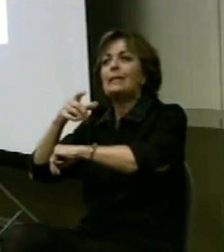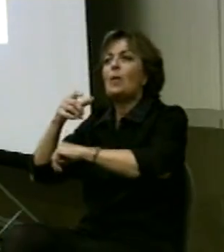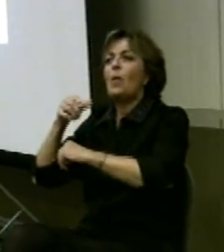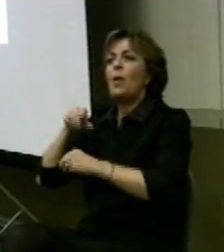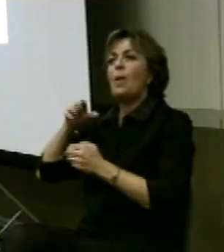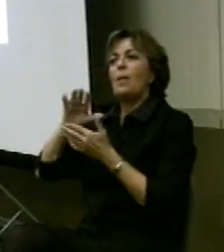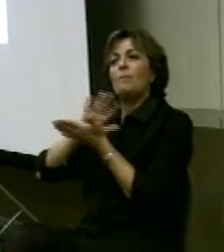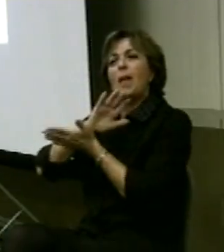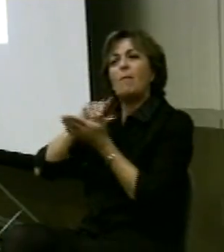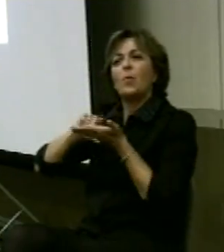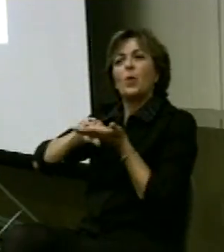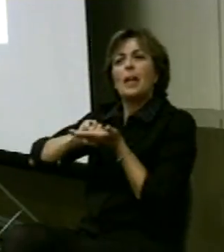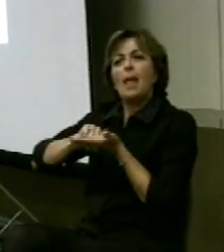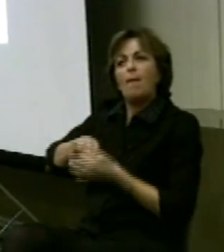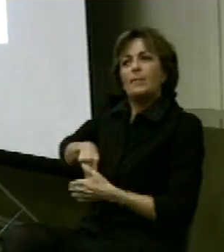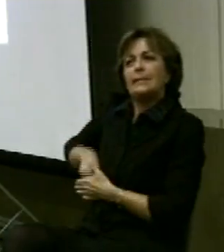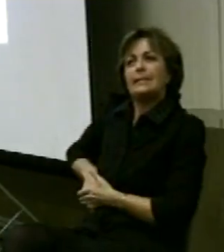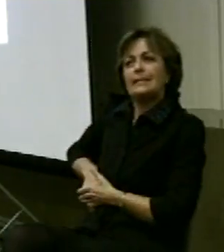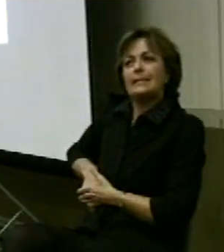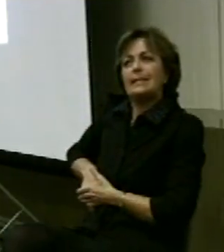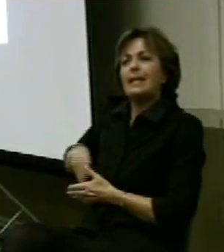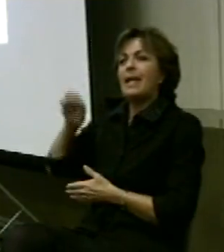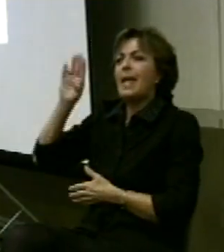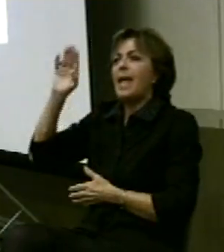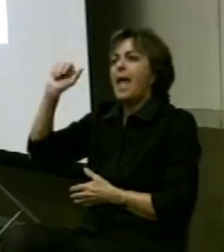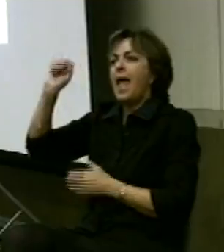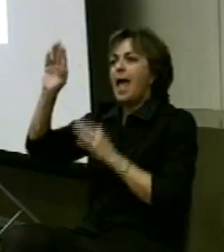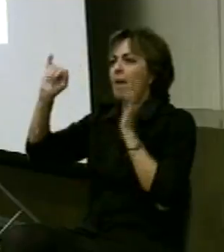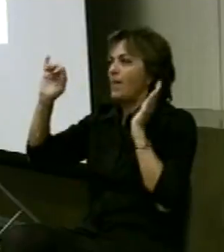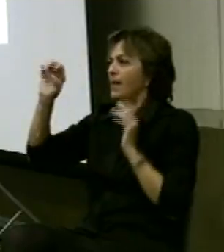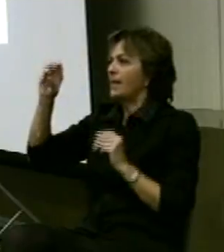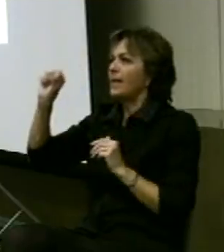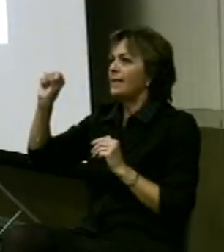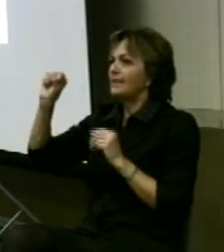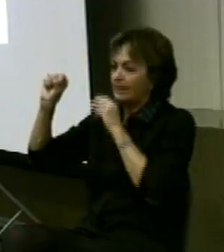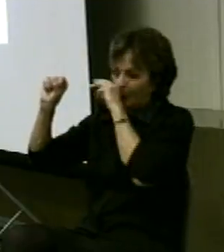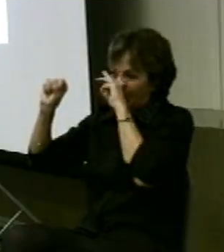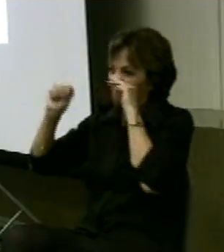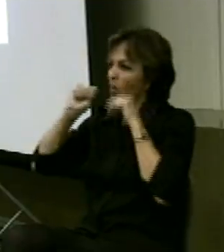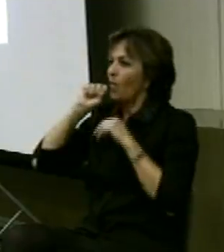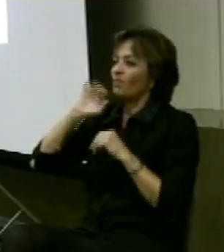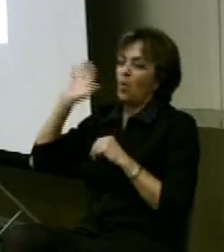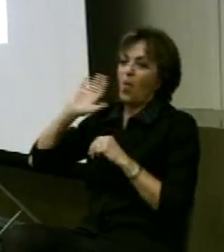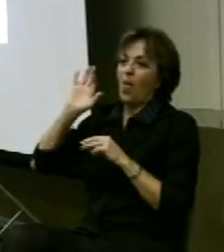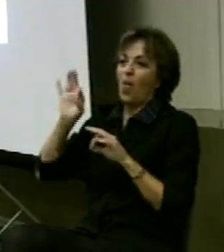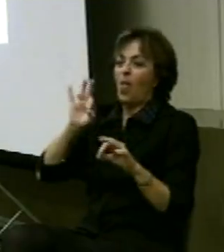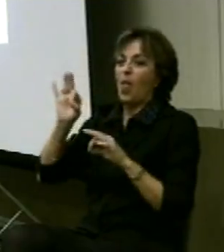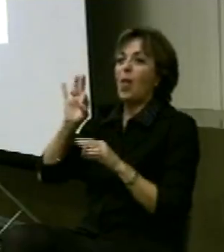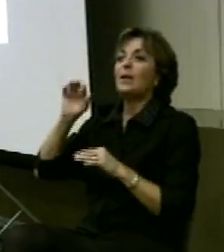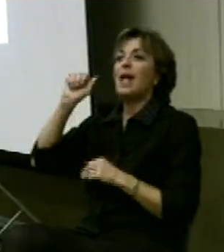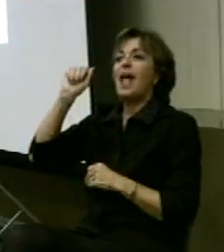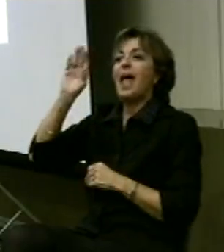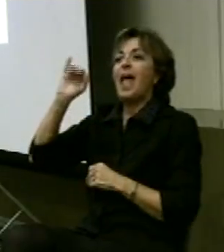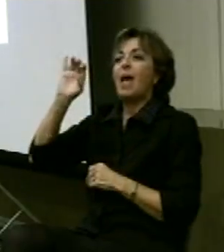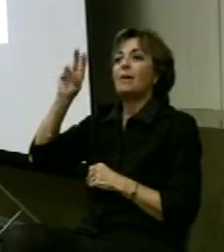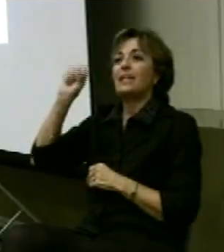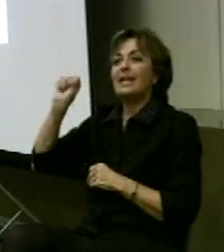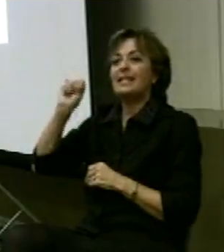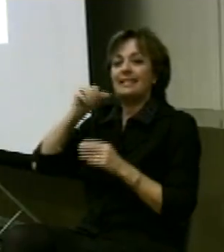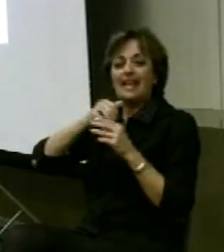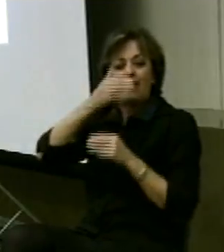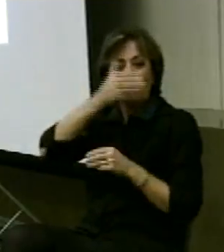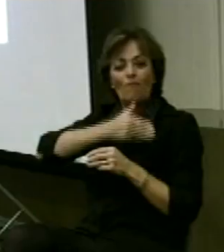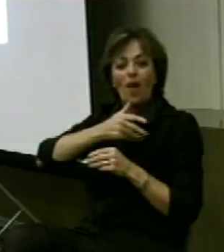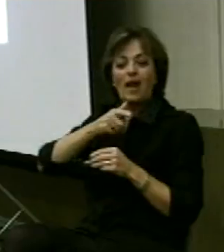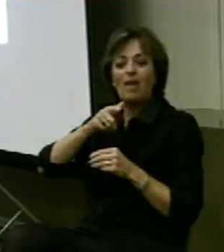pocket, an abacus, old school abacus, right? Sitting right up there at the front of your classroom, and you could just